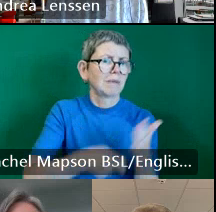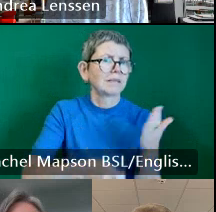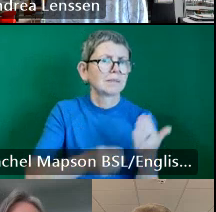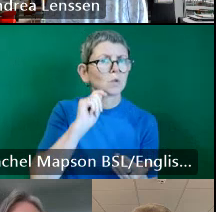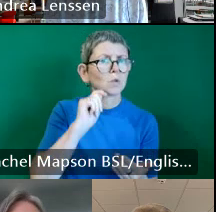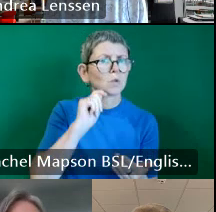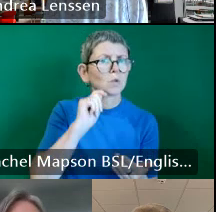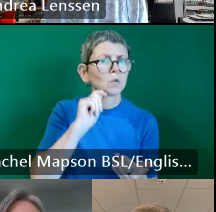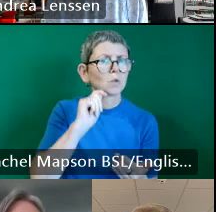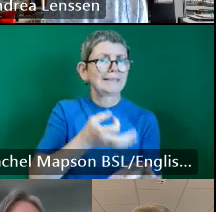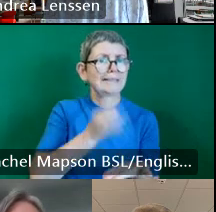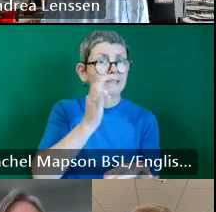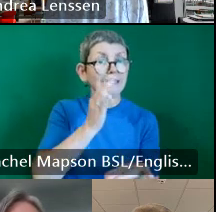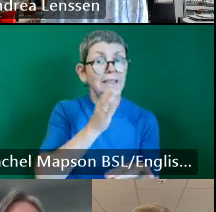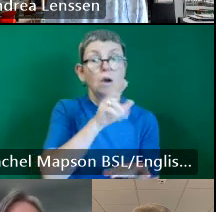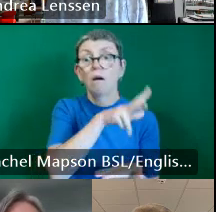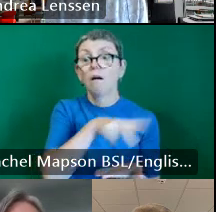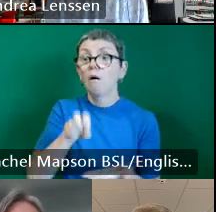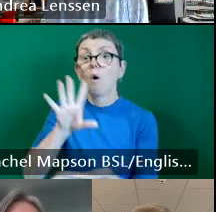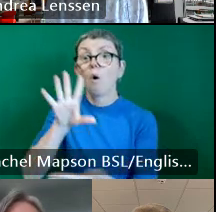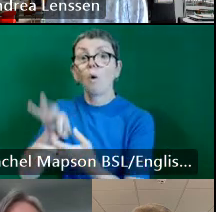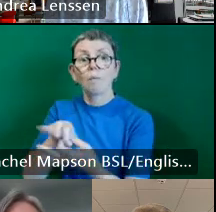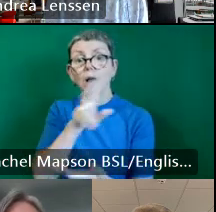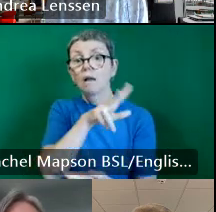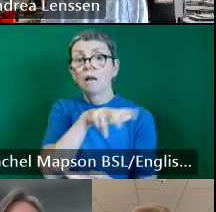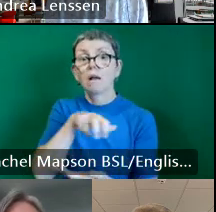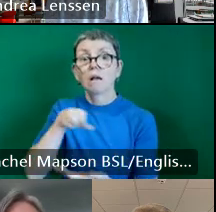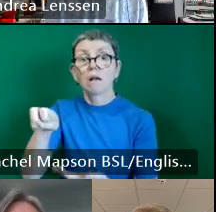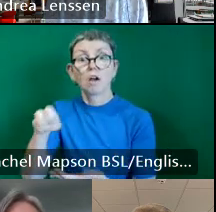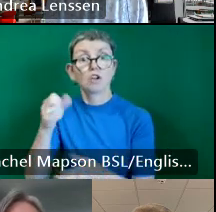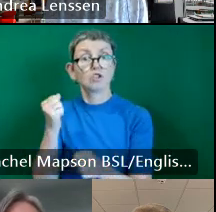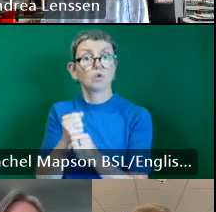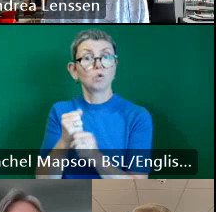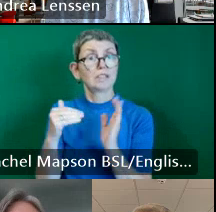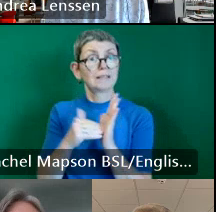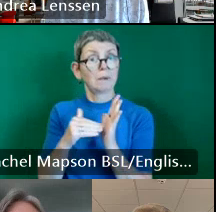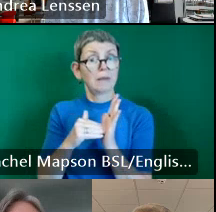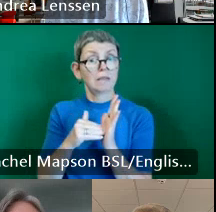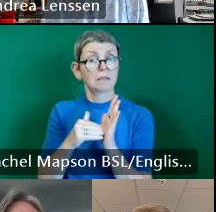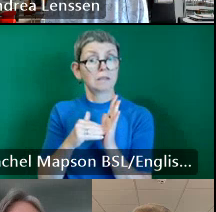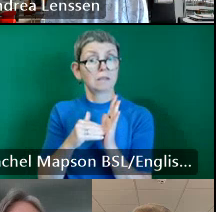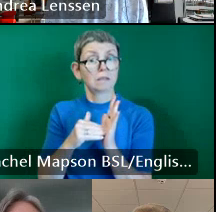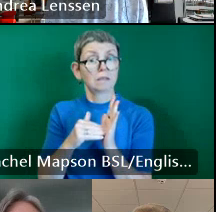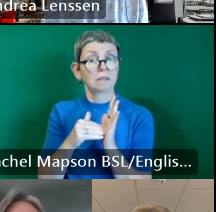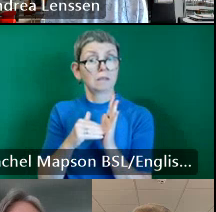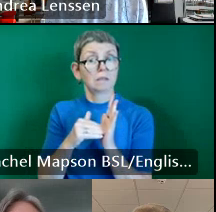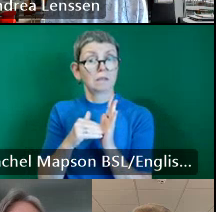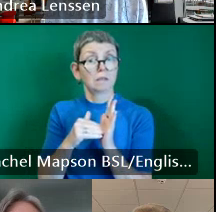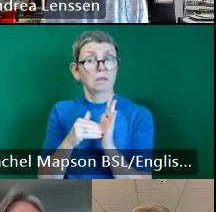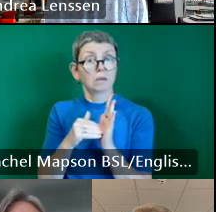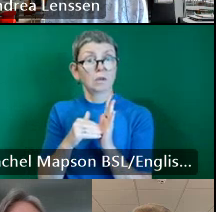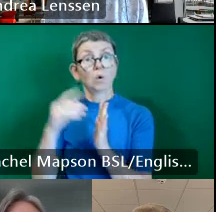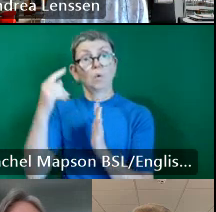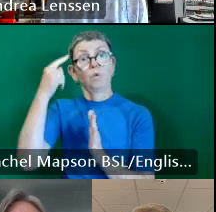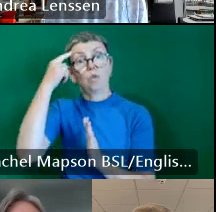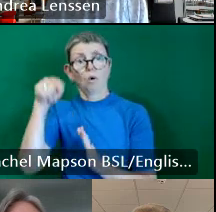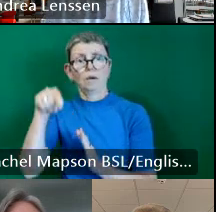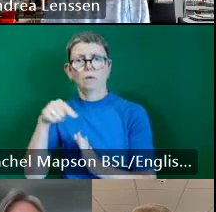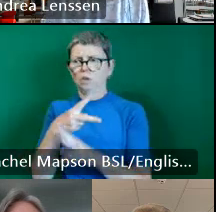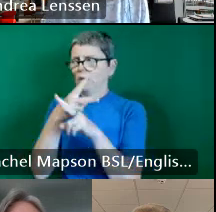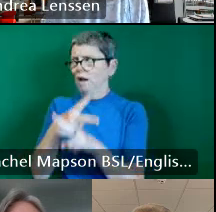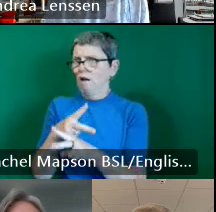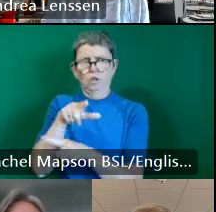home, okay? And when he was on his way home, George Zimmerman, who he thought he was protecting the community, killed him because he felt